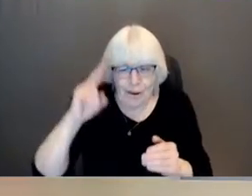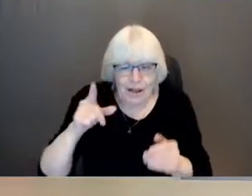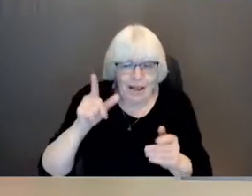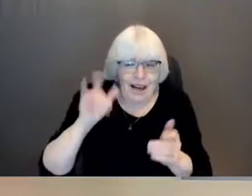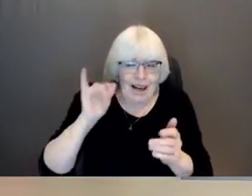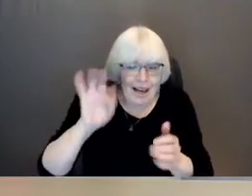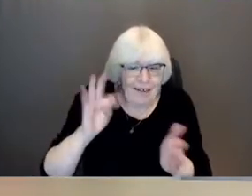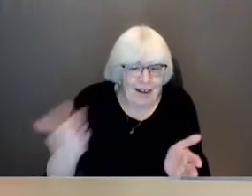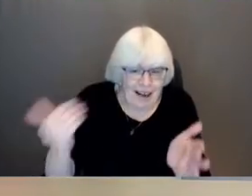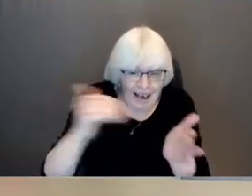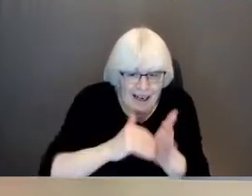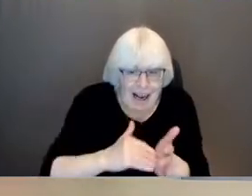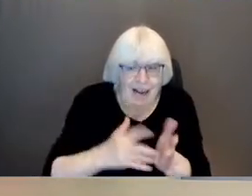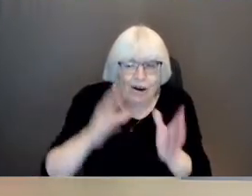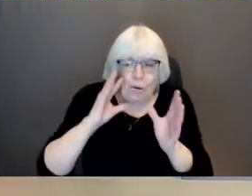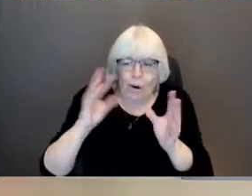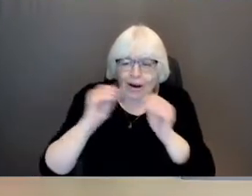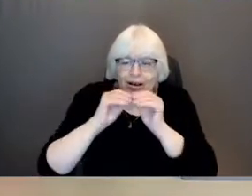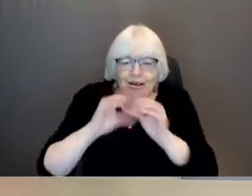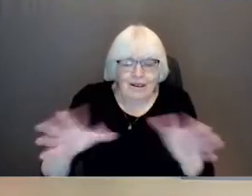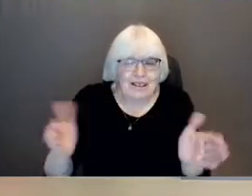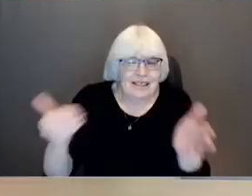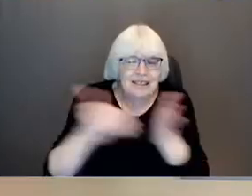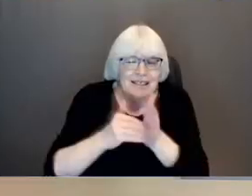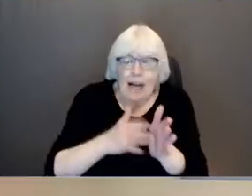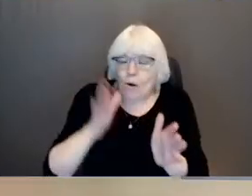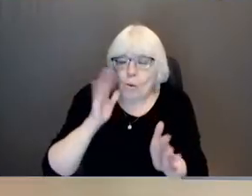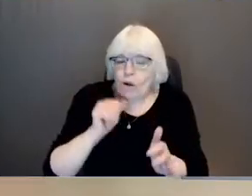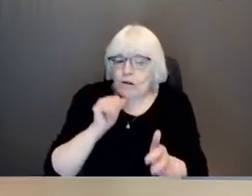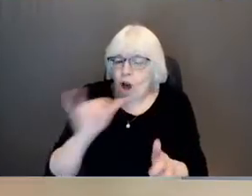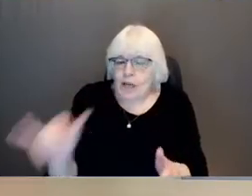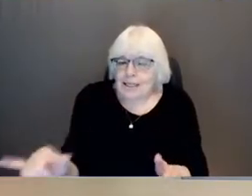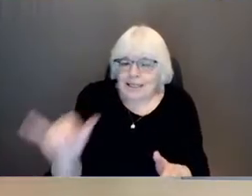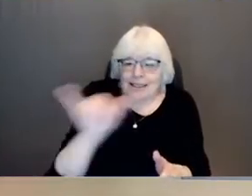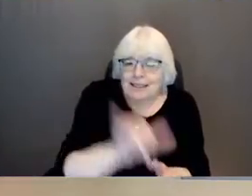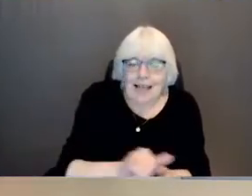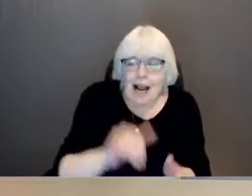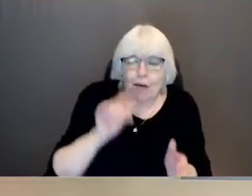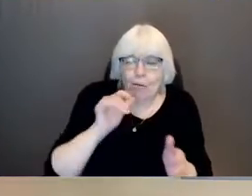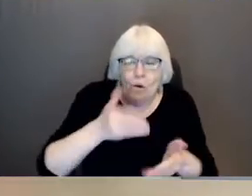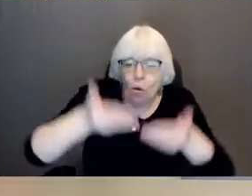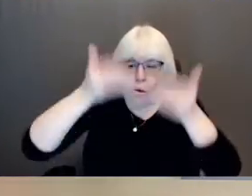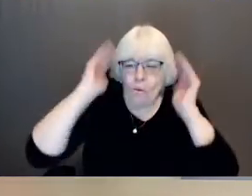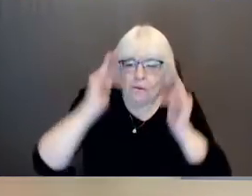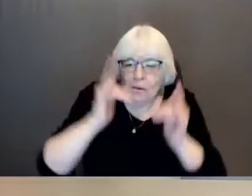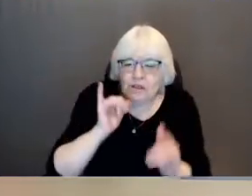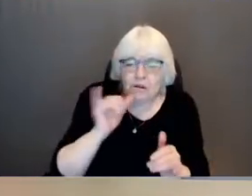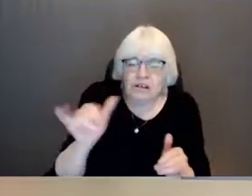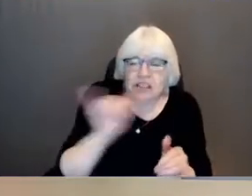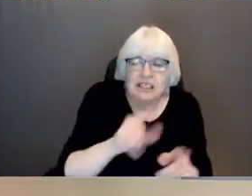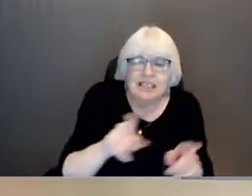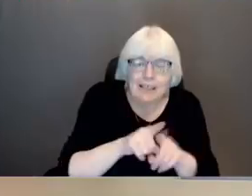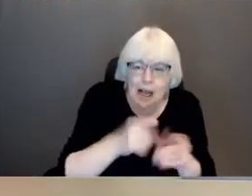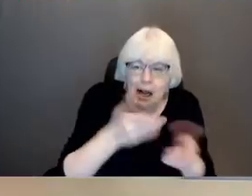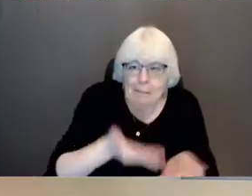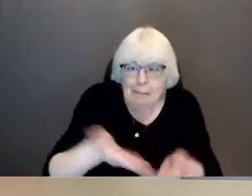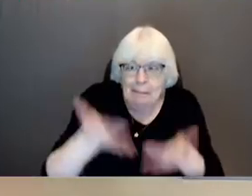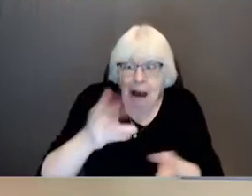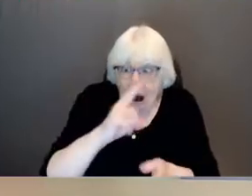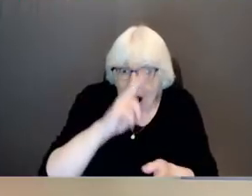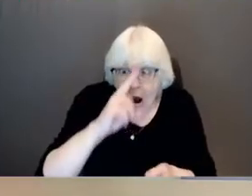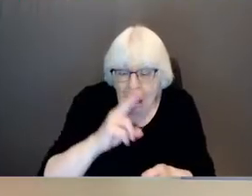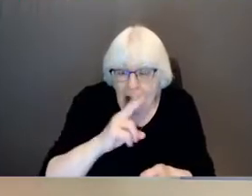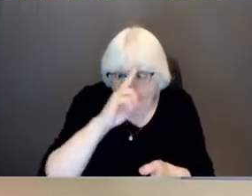last time, is where we're really there's still some transmission in the community, but it